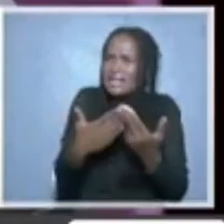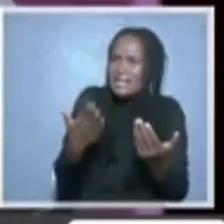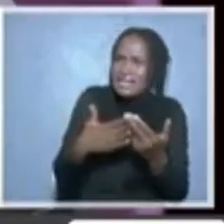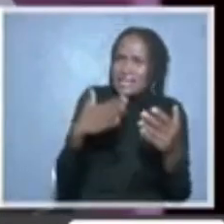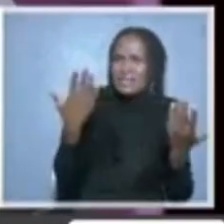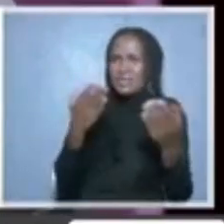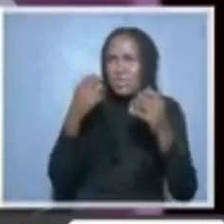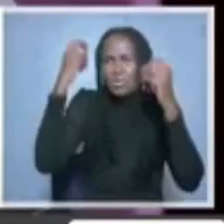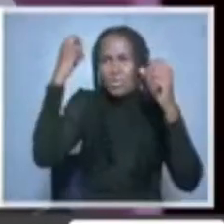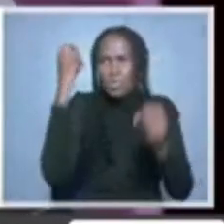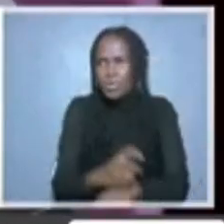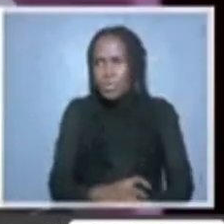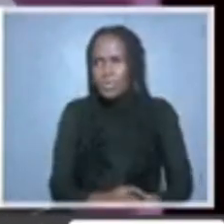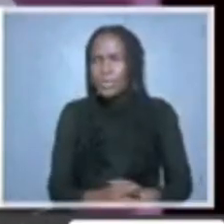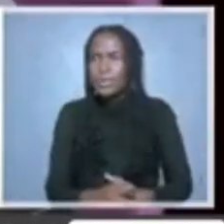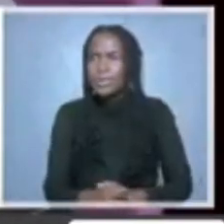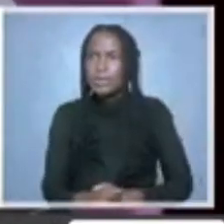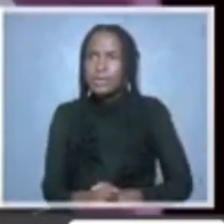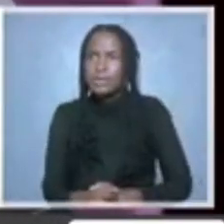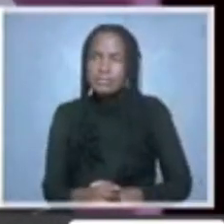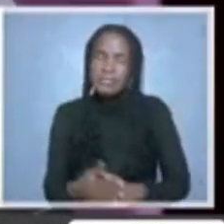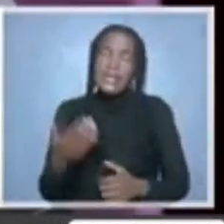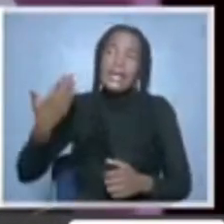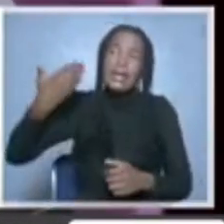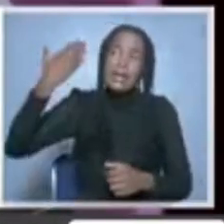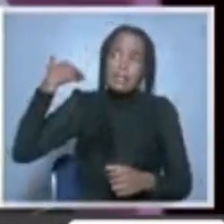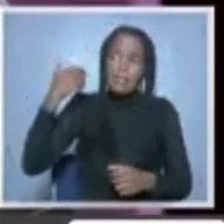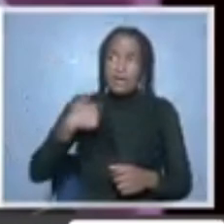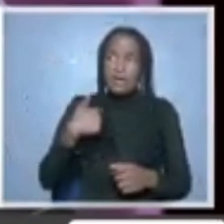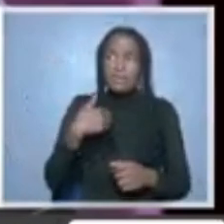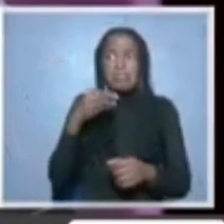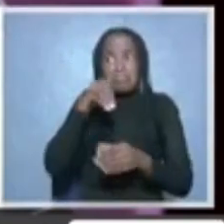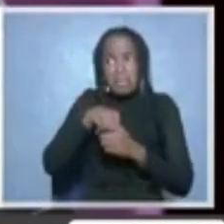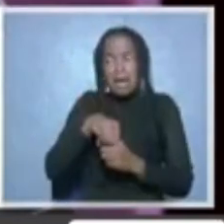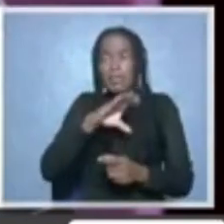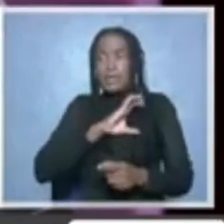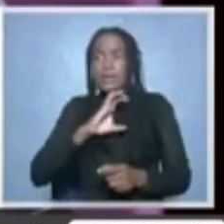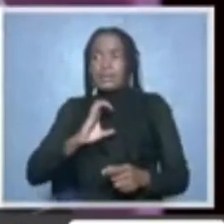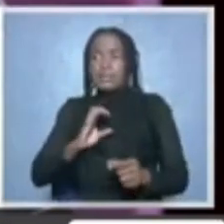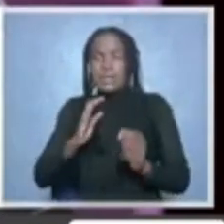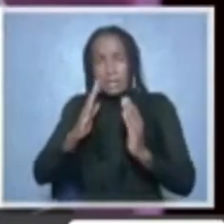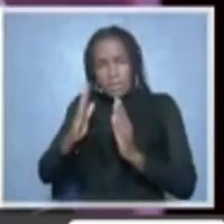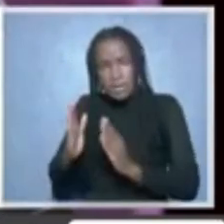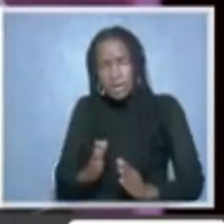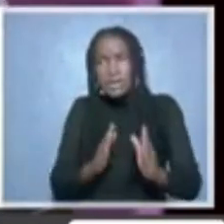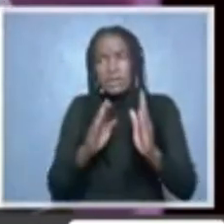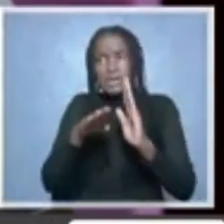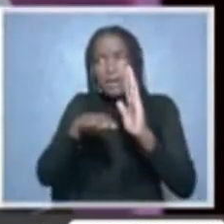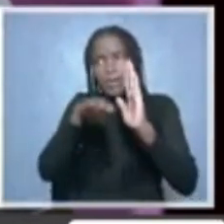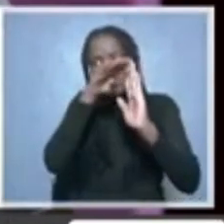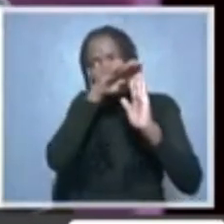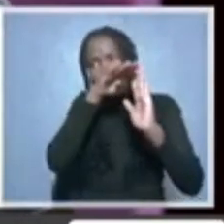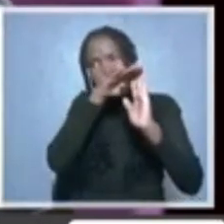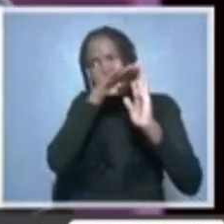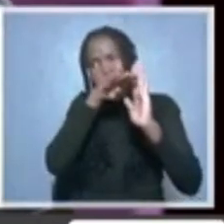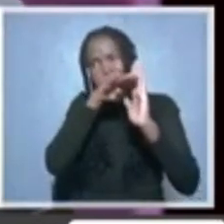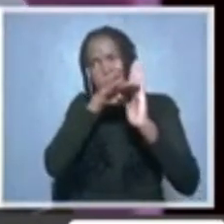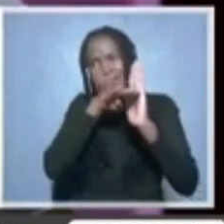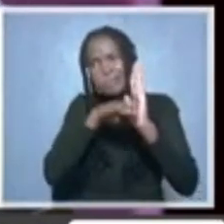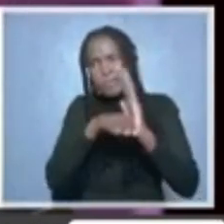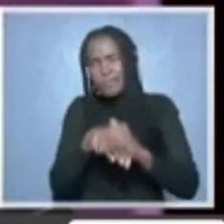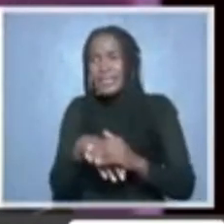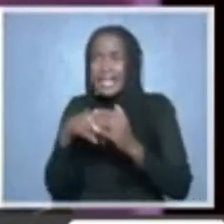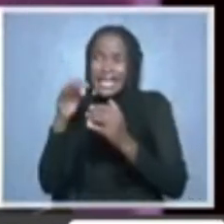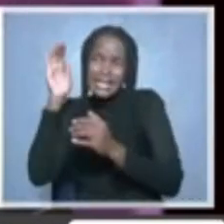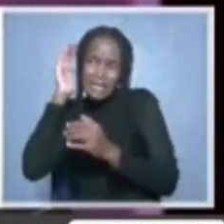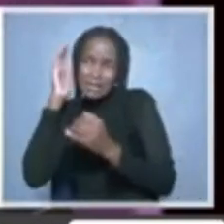been arranging how the program will pan out for the whole of the country. And then immediately soon after that, I would come brief the